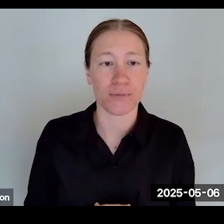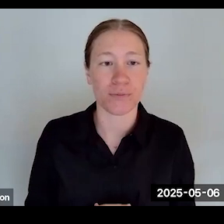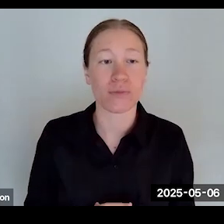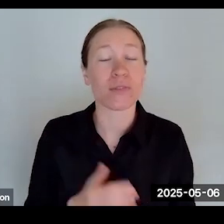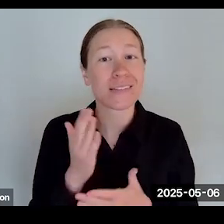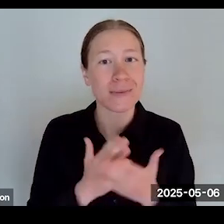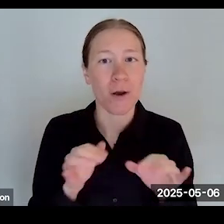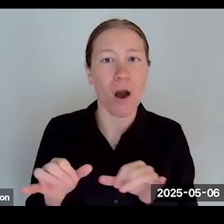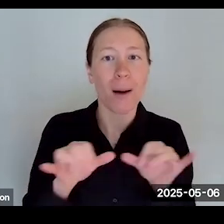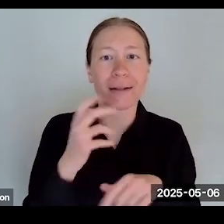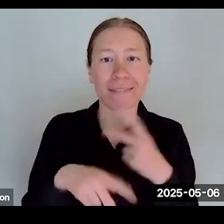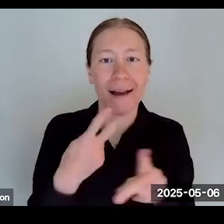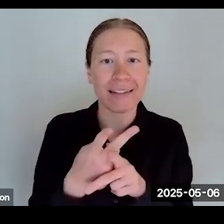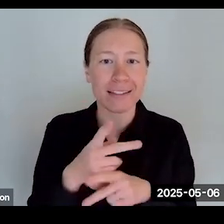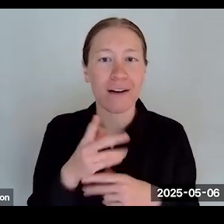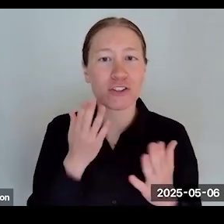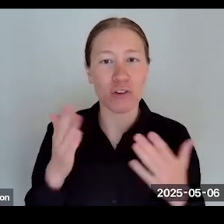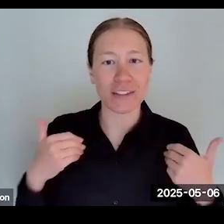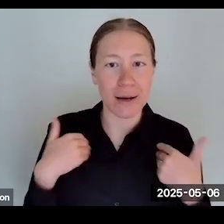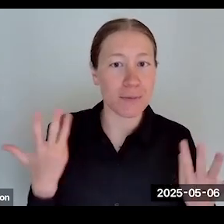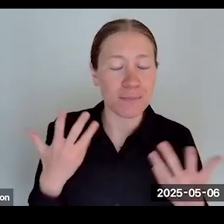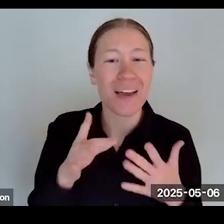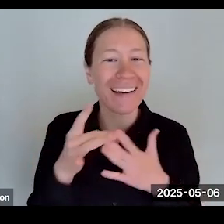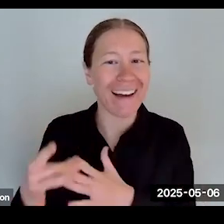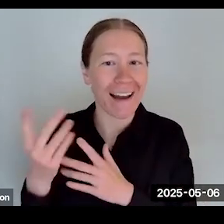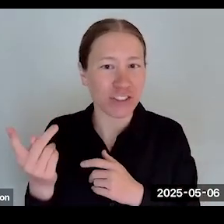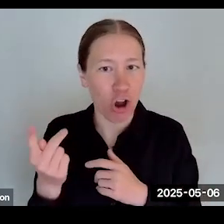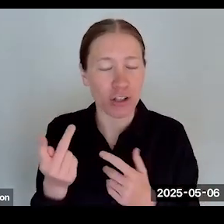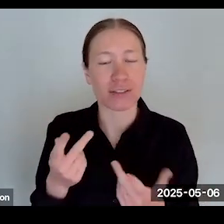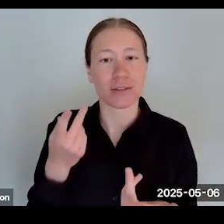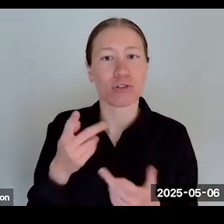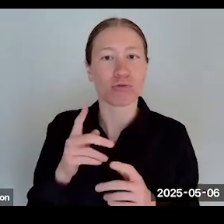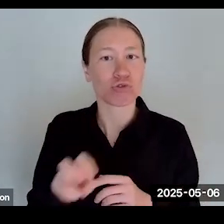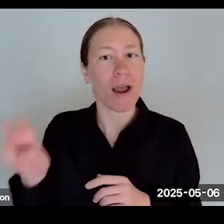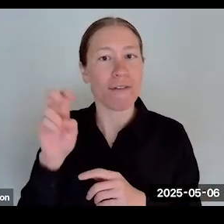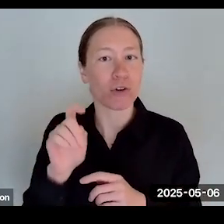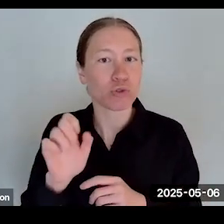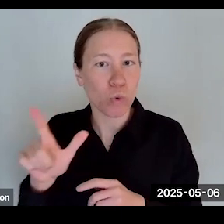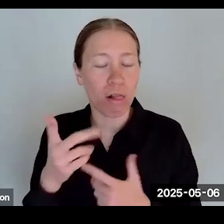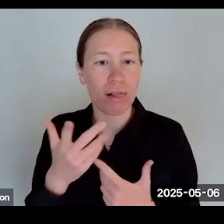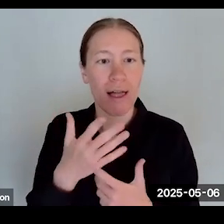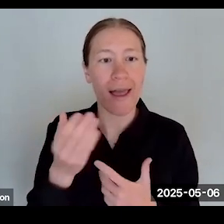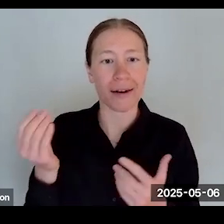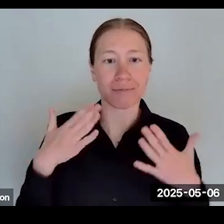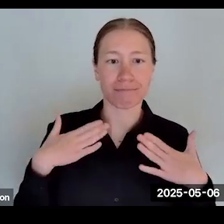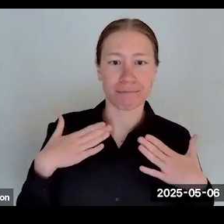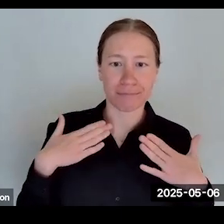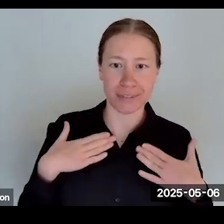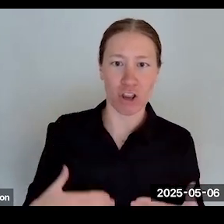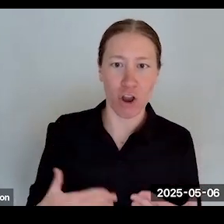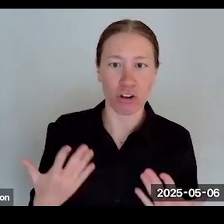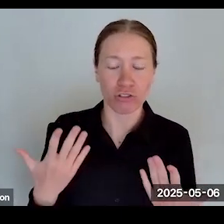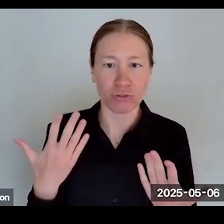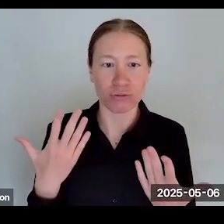Some of the most common types of service animals are guide dogs, who serve as travel tools, and psychiatric service dogs that can detect the onset